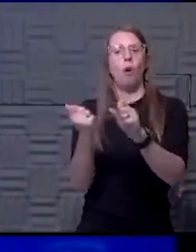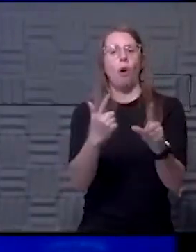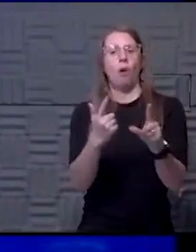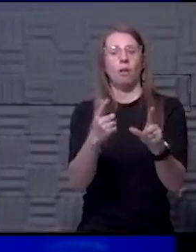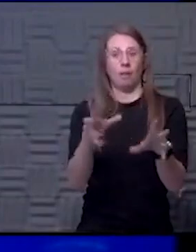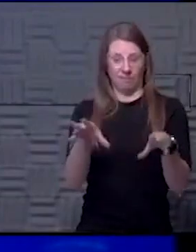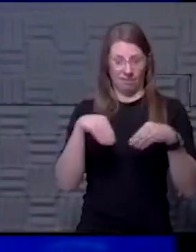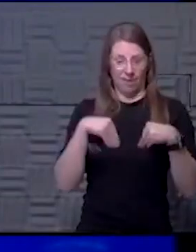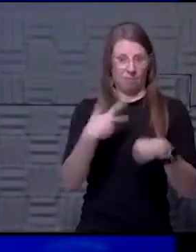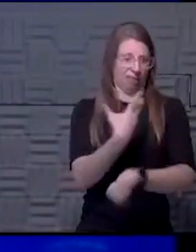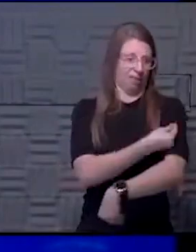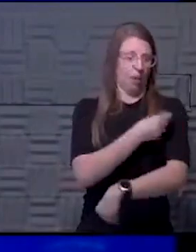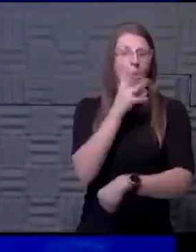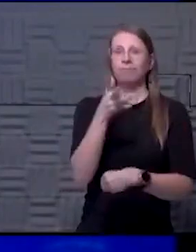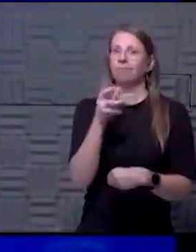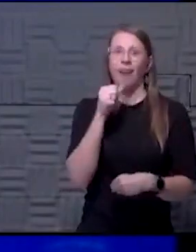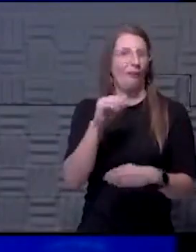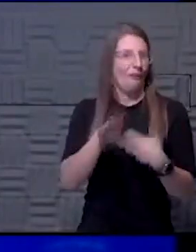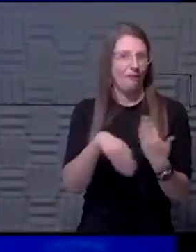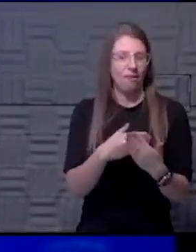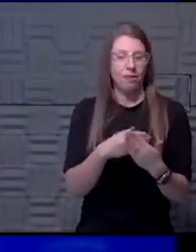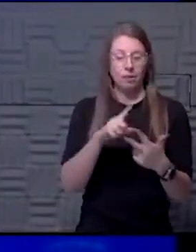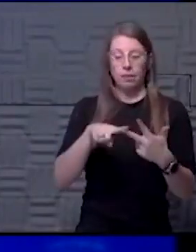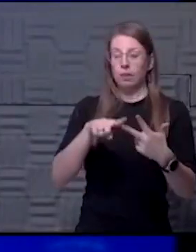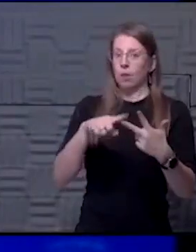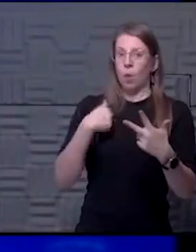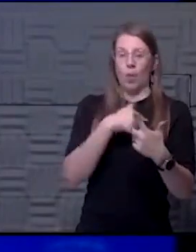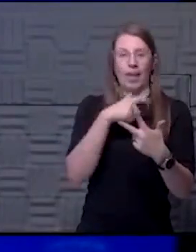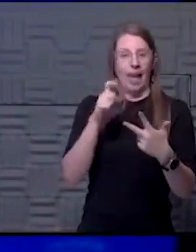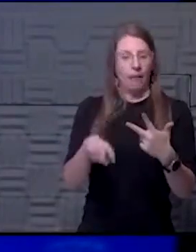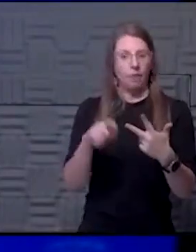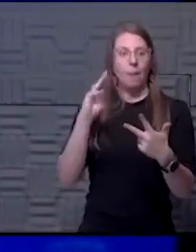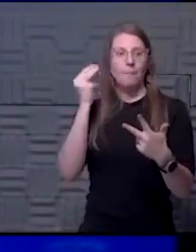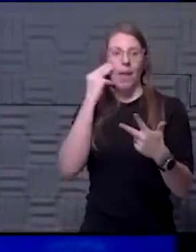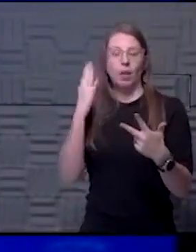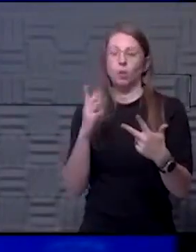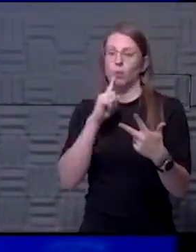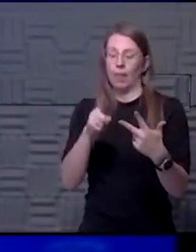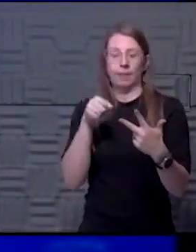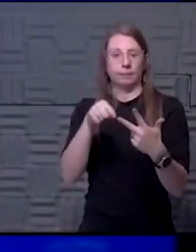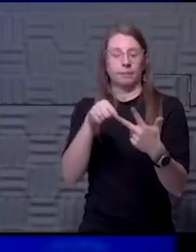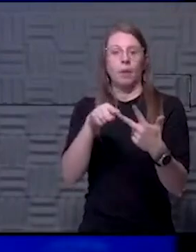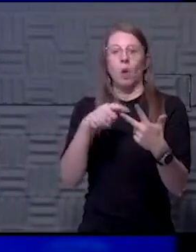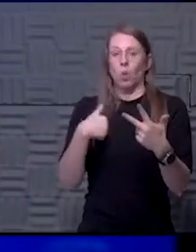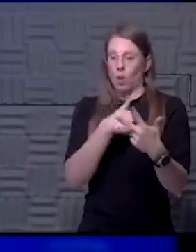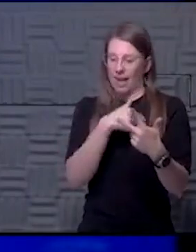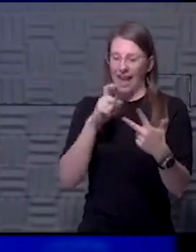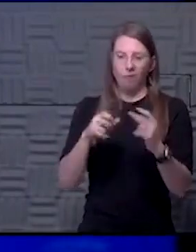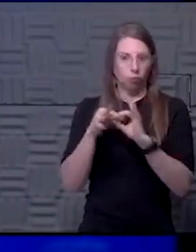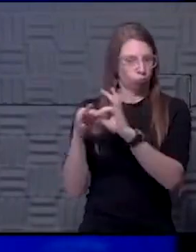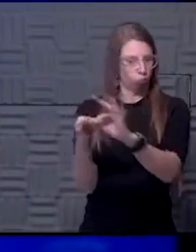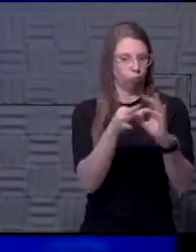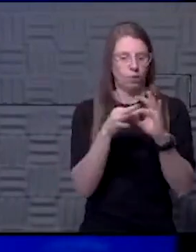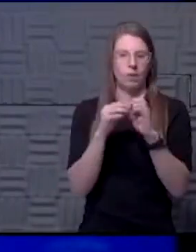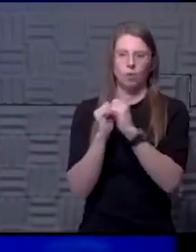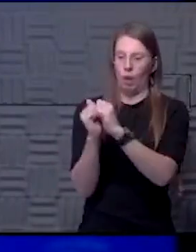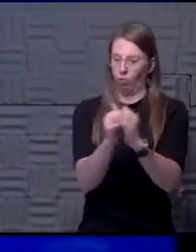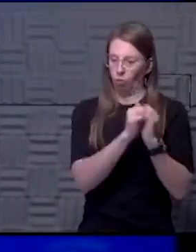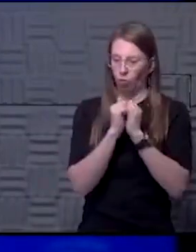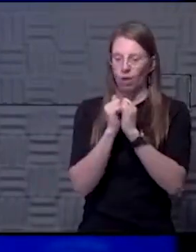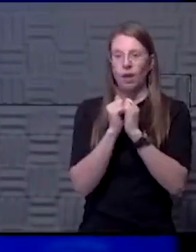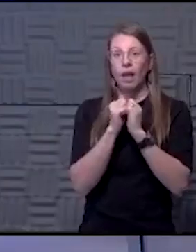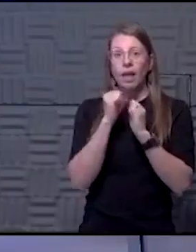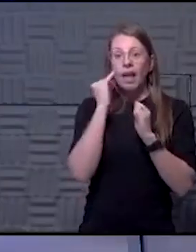take the vaccine. And so C, we have to be in this, to the mayor's earlier point, we have to be in this together. If we start playing our